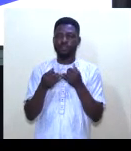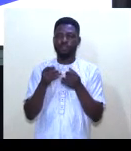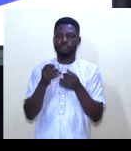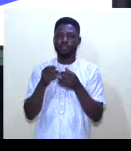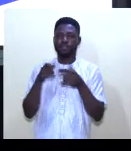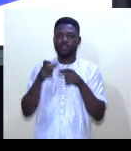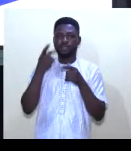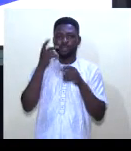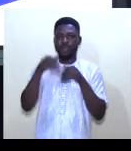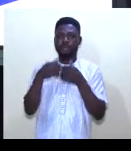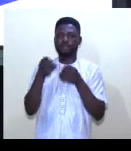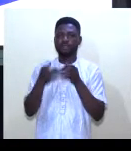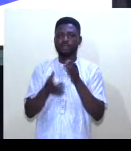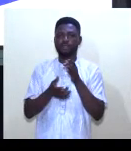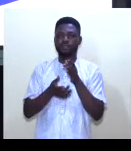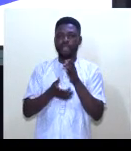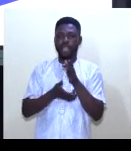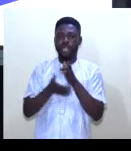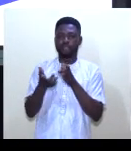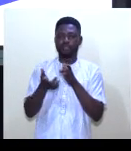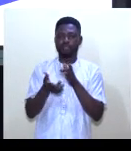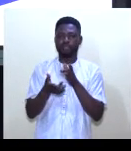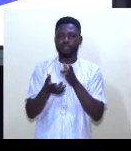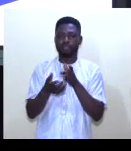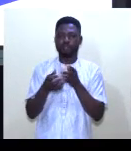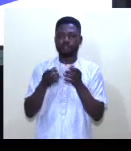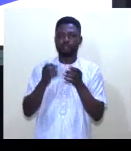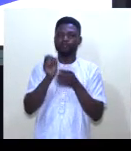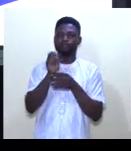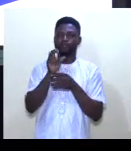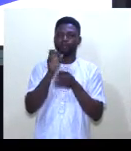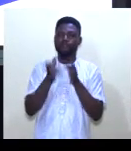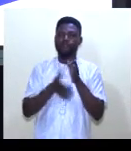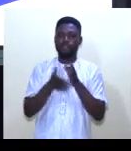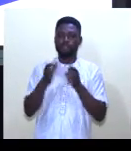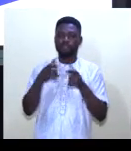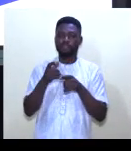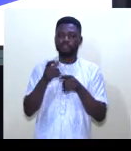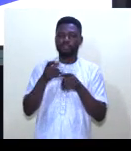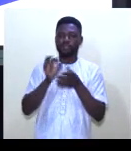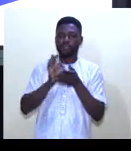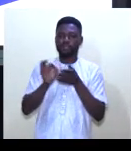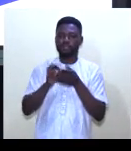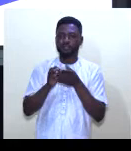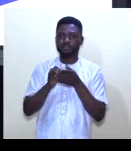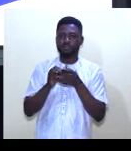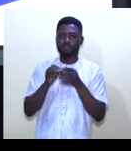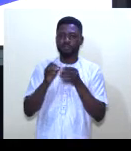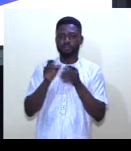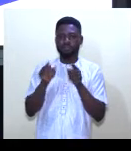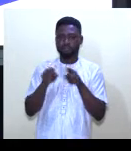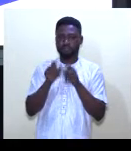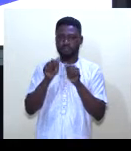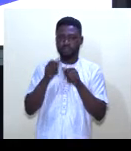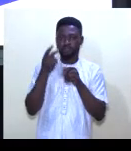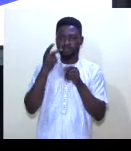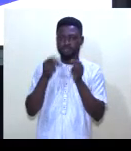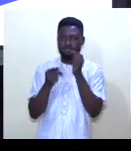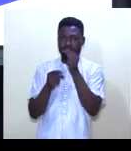now I'll stop you. Let's see how many edges it has. It has 12 edges. Let's count. So you can